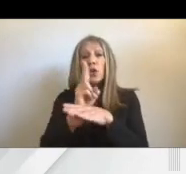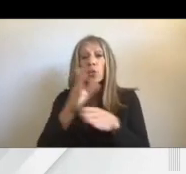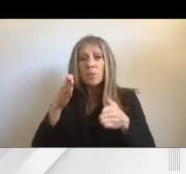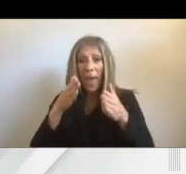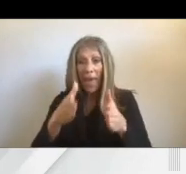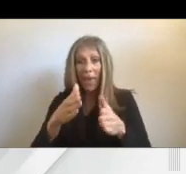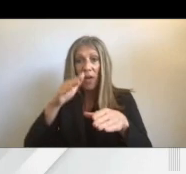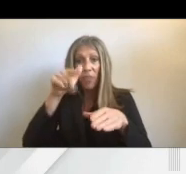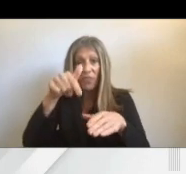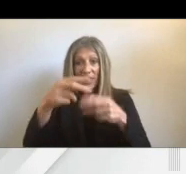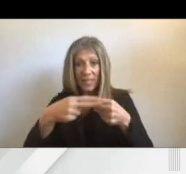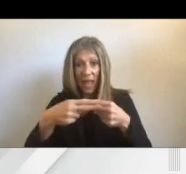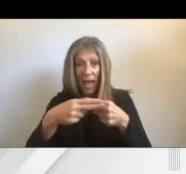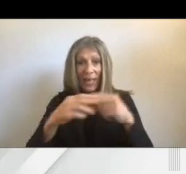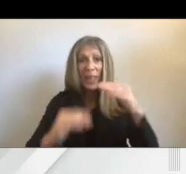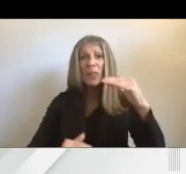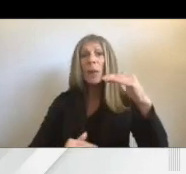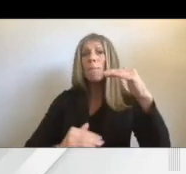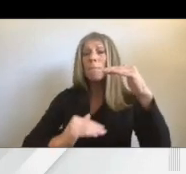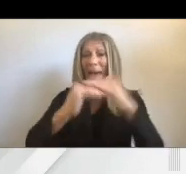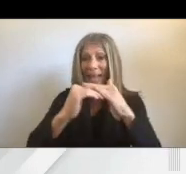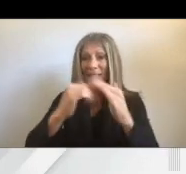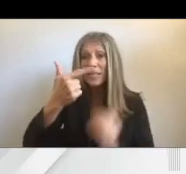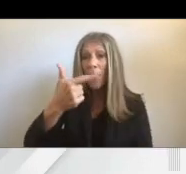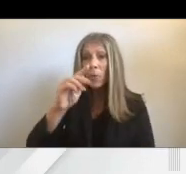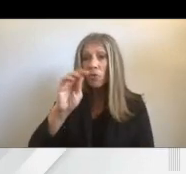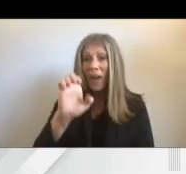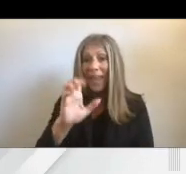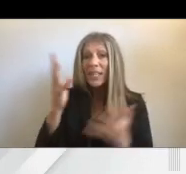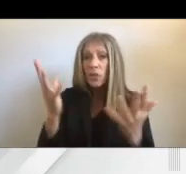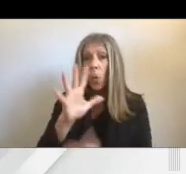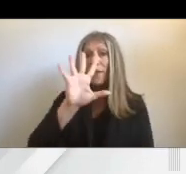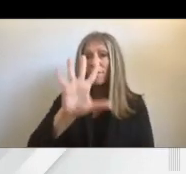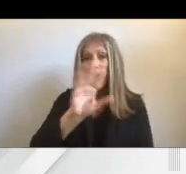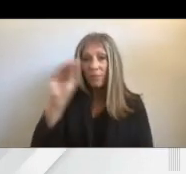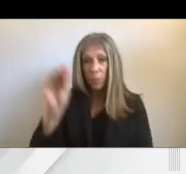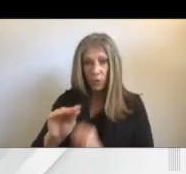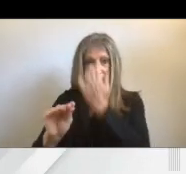slide, the maximum permitted grade is 5%.